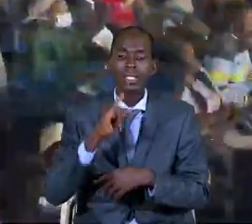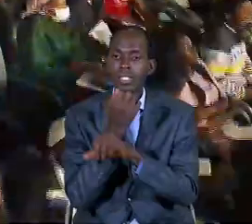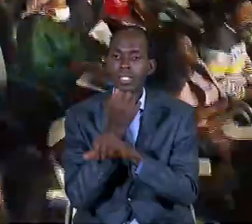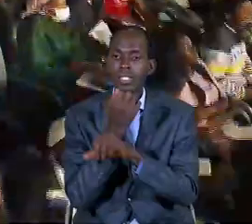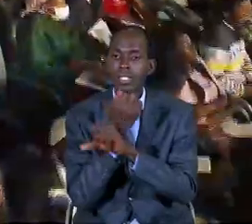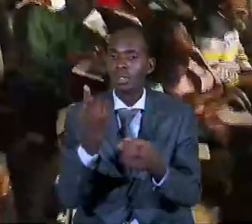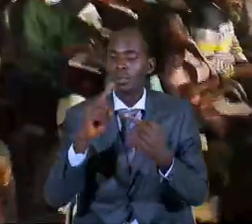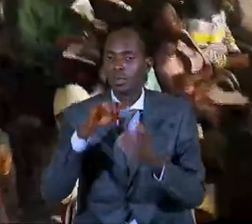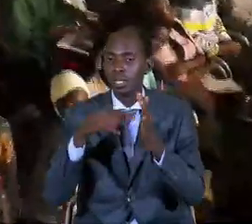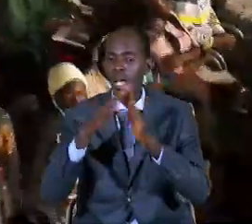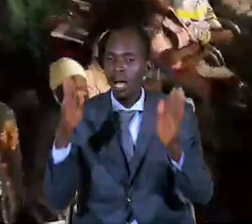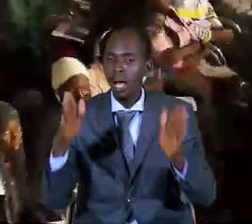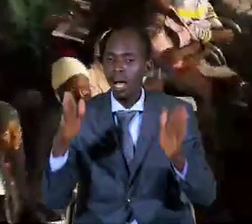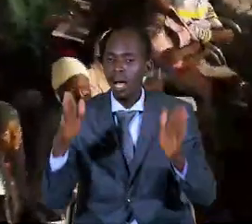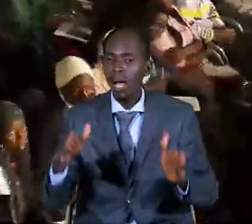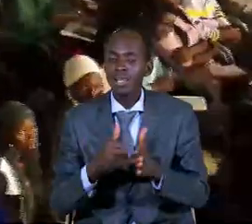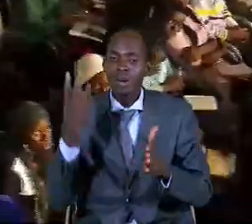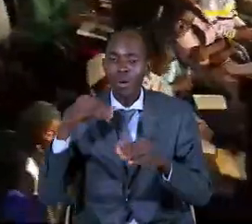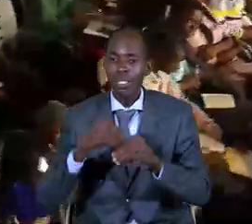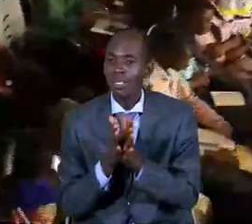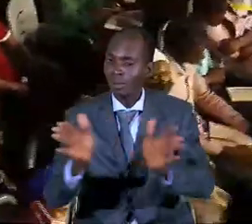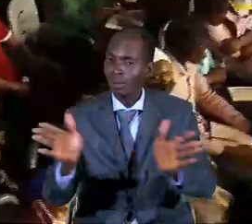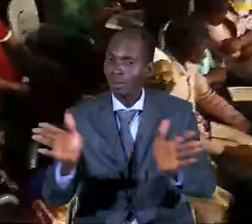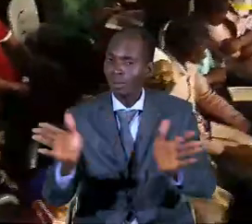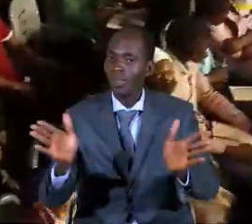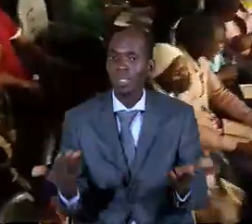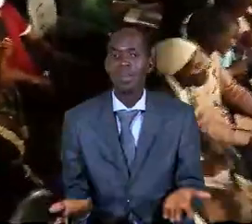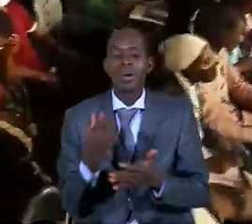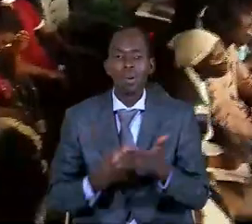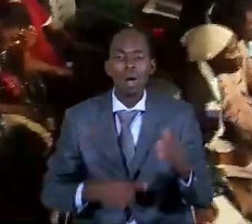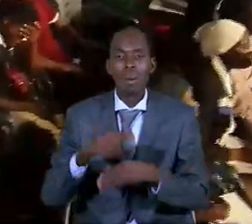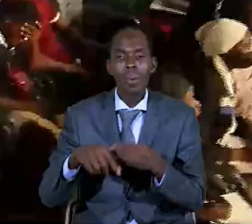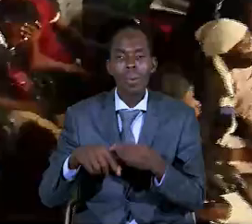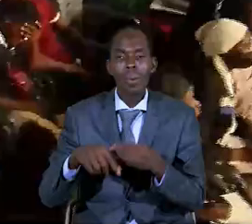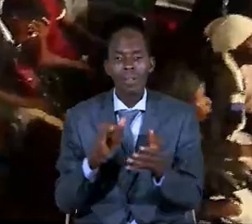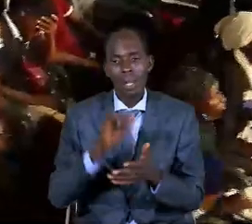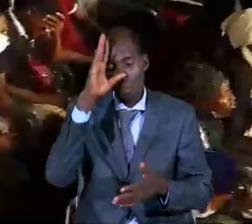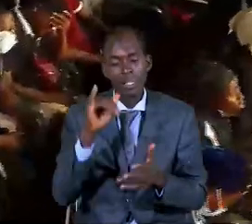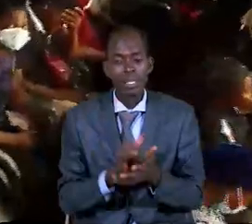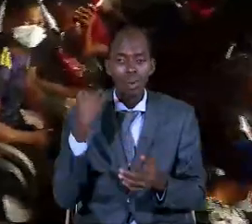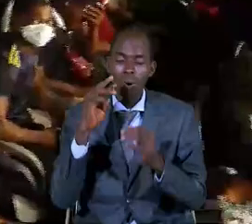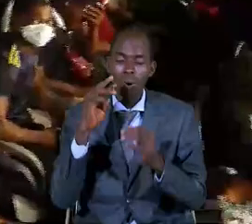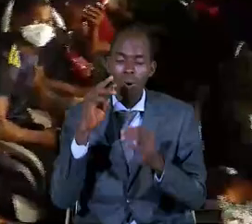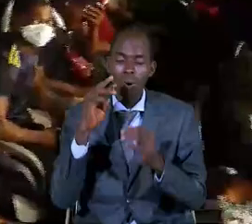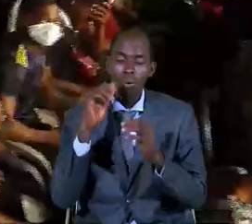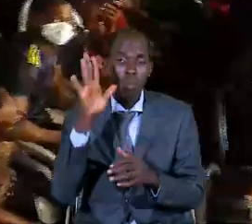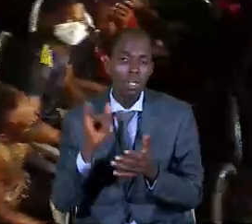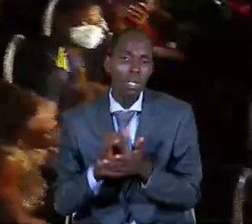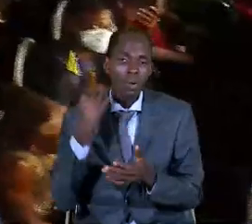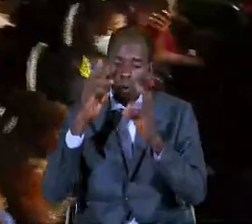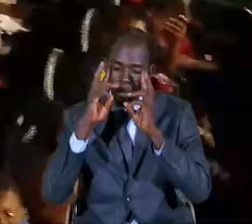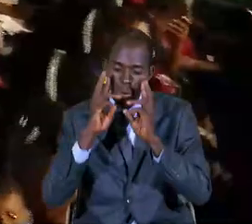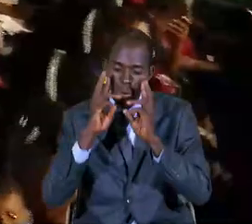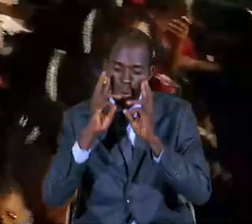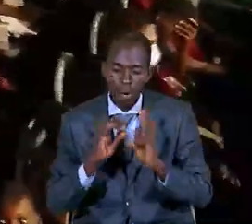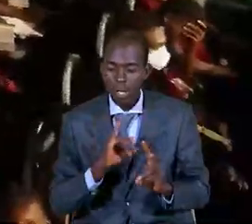was weeping and rubbing and cleaning up the tears from the feet of Jesus Christ. And Jesus